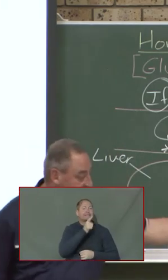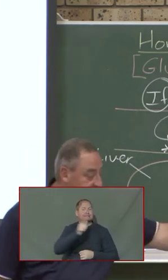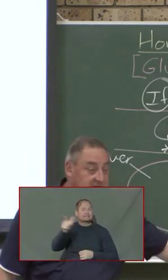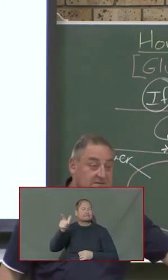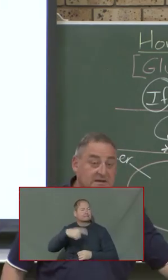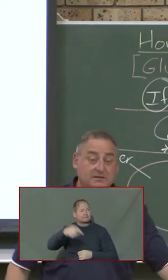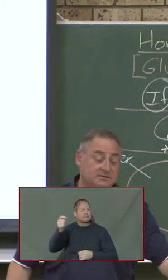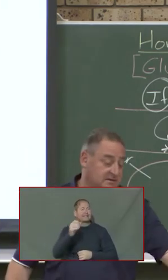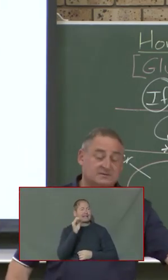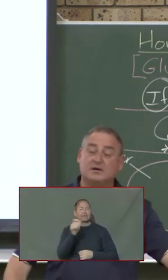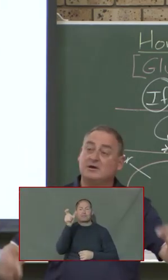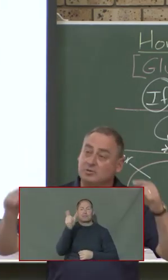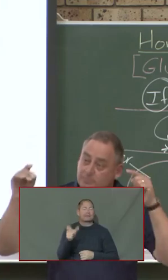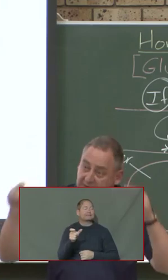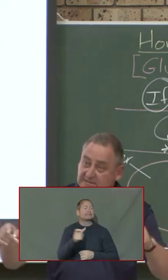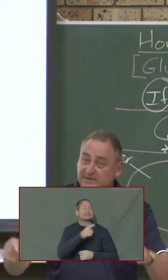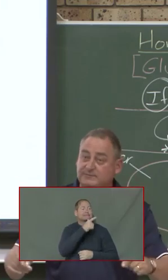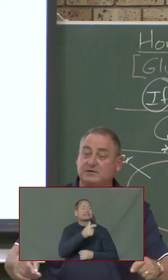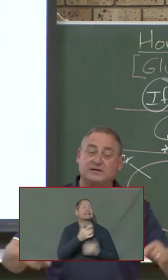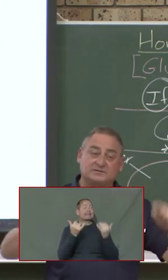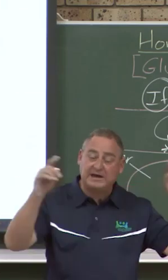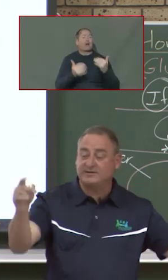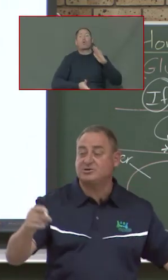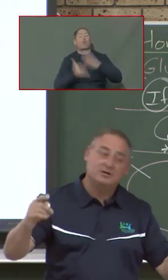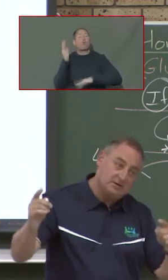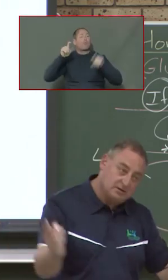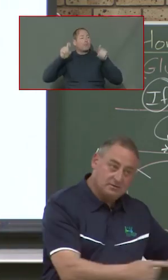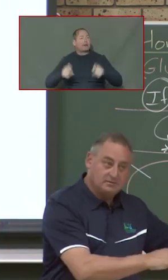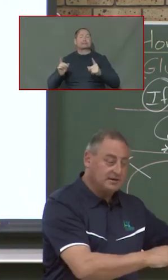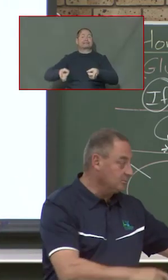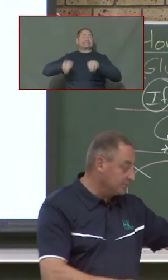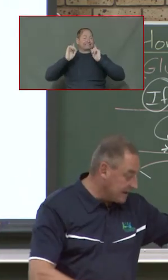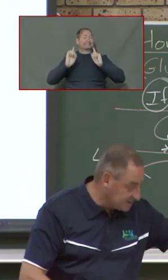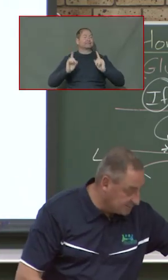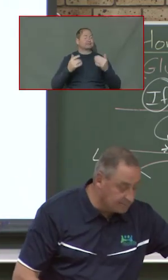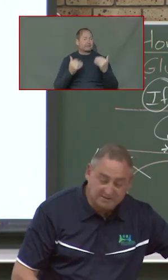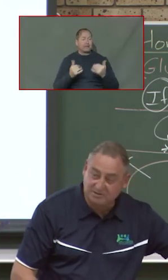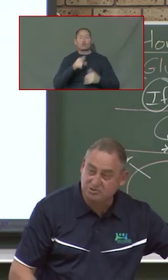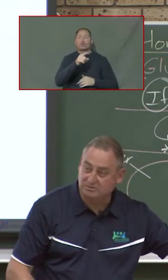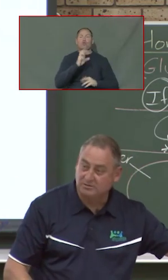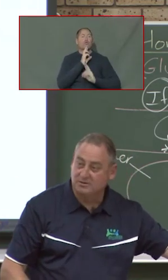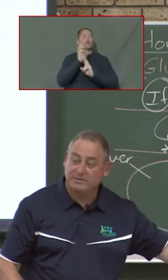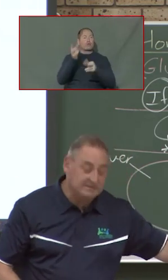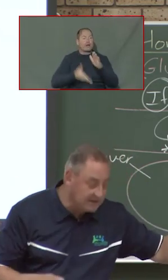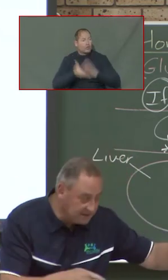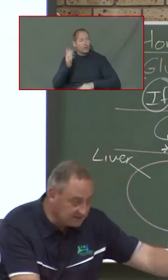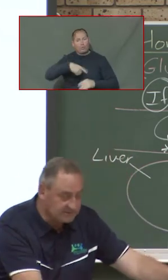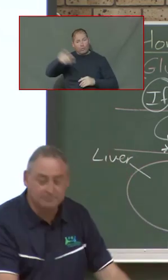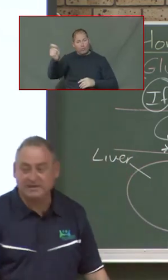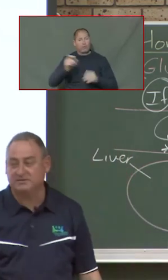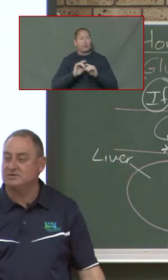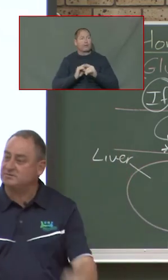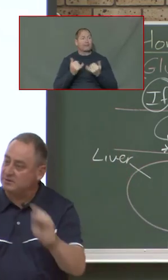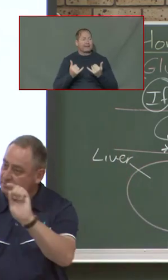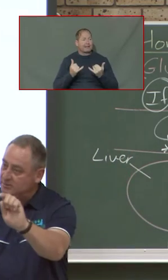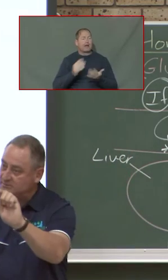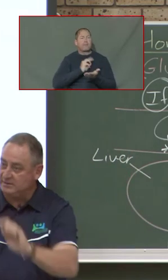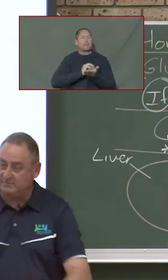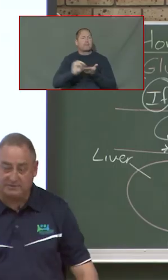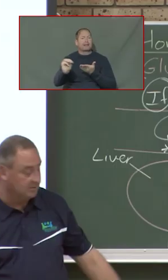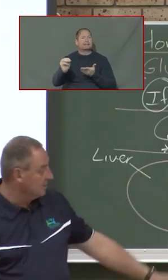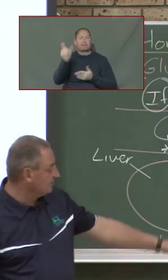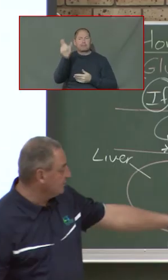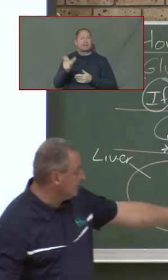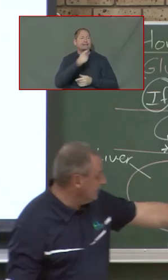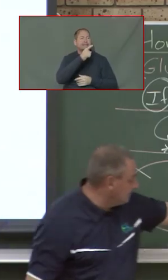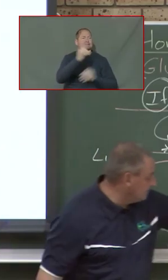messenger that comes in here and says, you must leave now, there's danger, then you will react to the messenger. But there is no messenger, so you're not